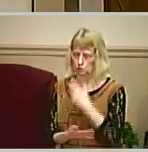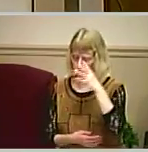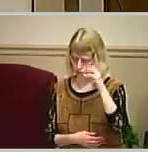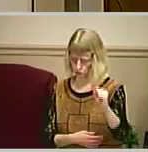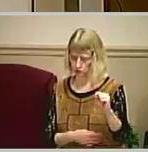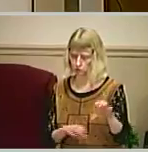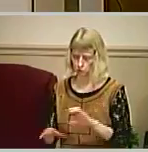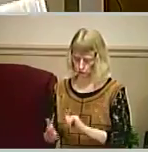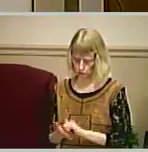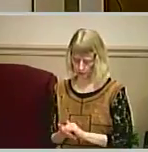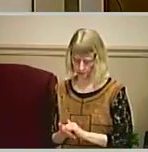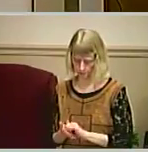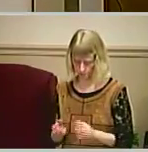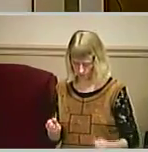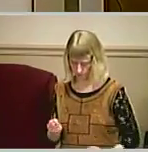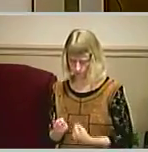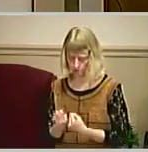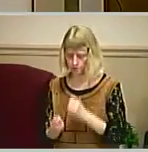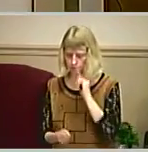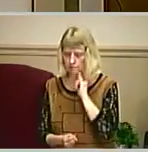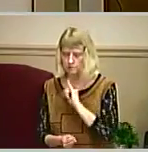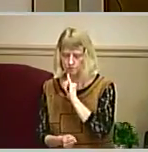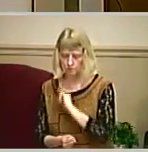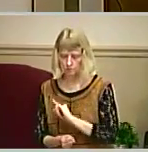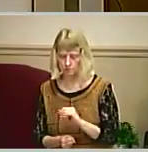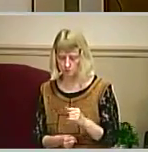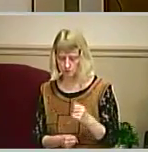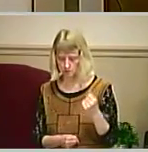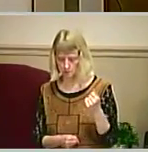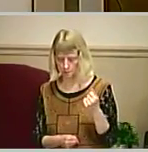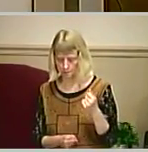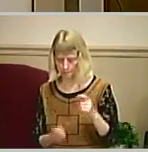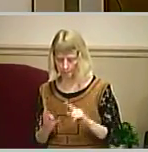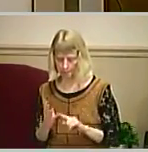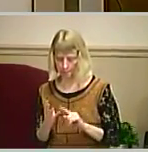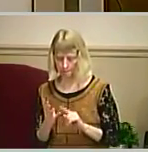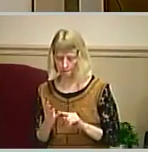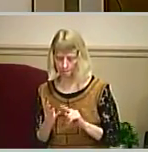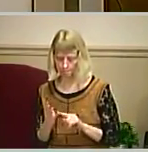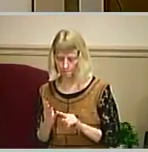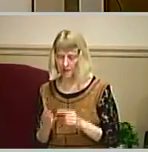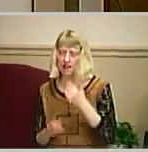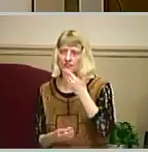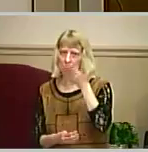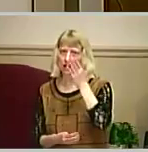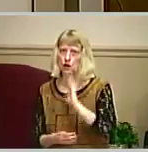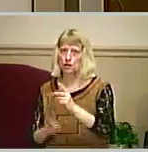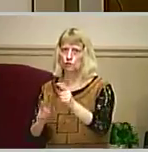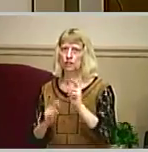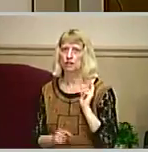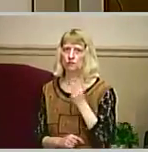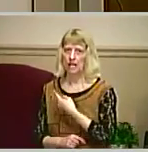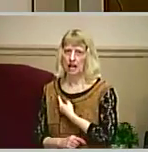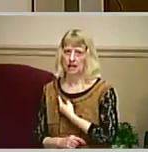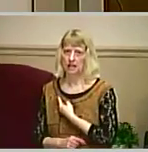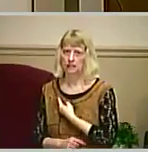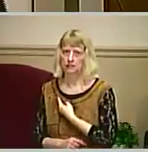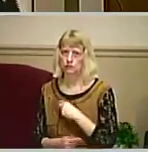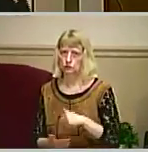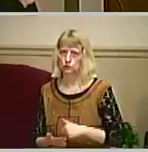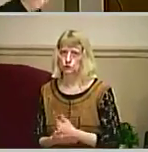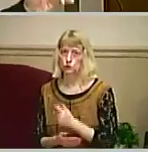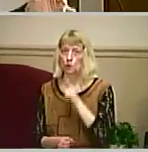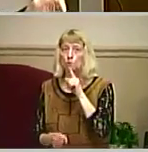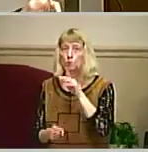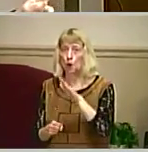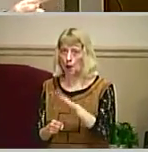that will appear to support the nation of Israel. Number 4, let's thank God for giving us an administration that has